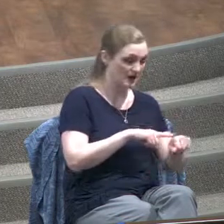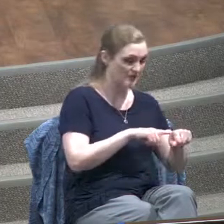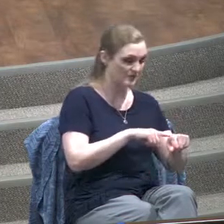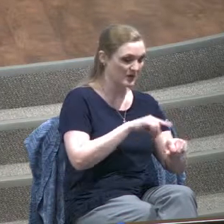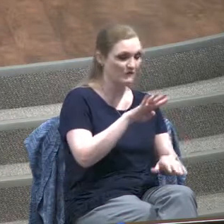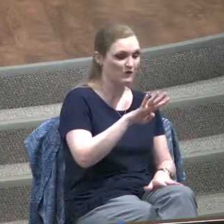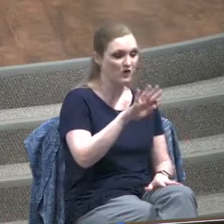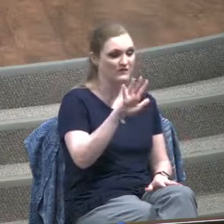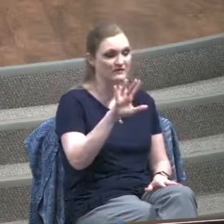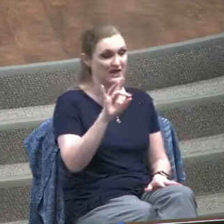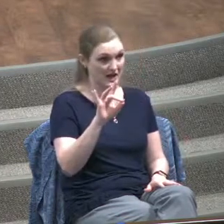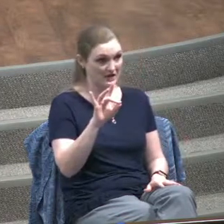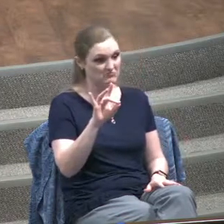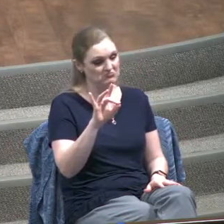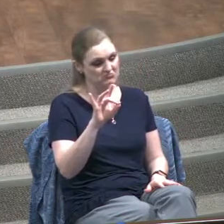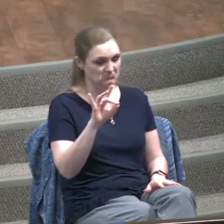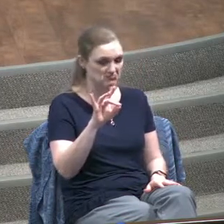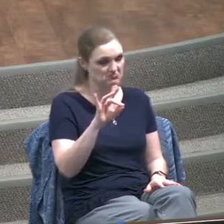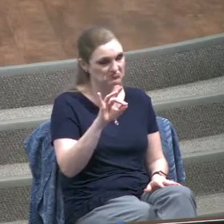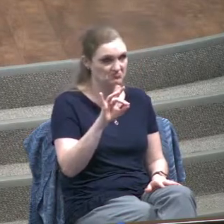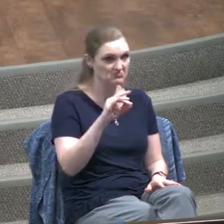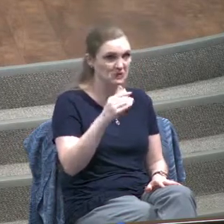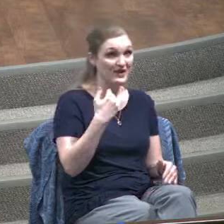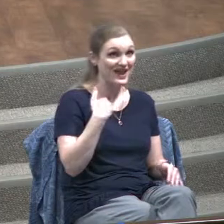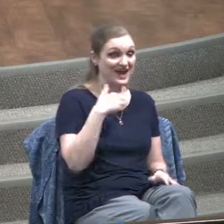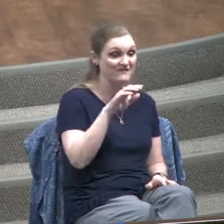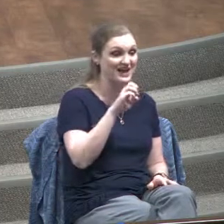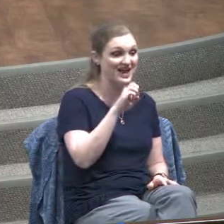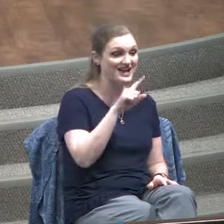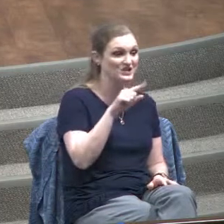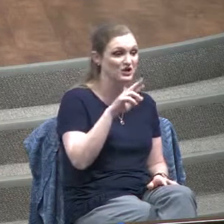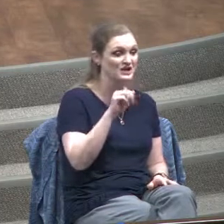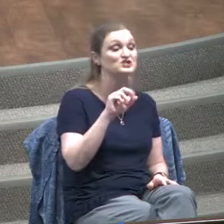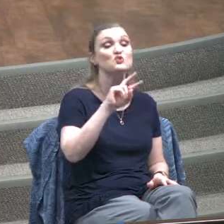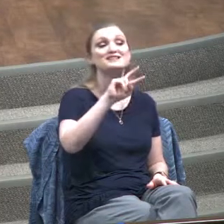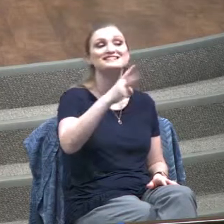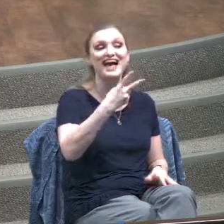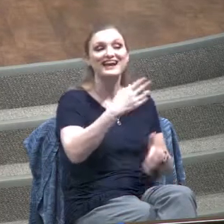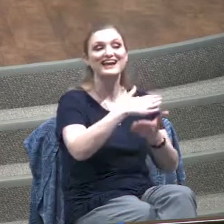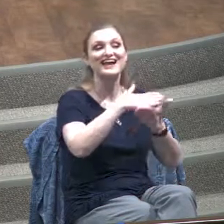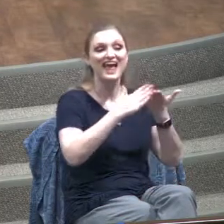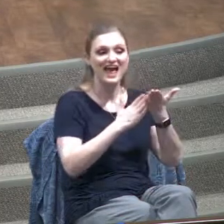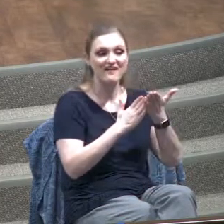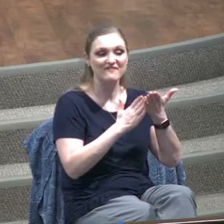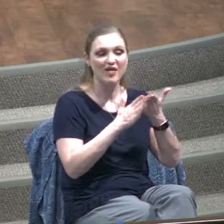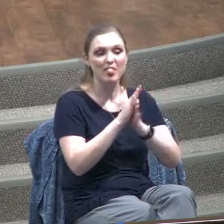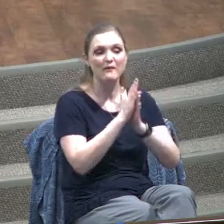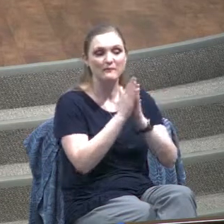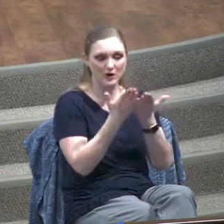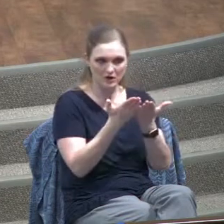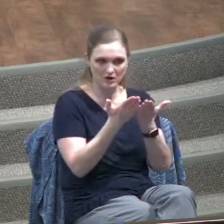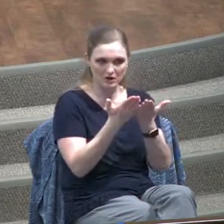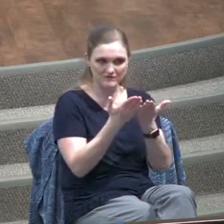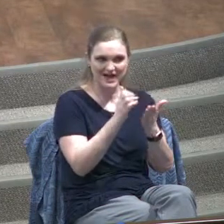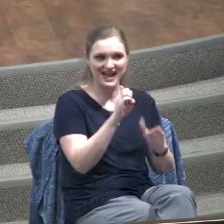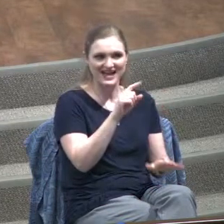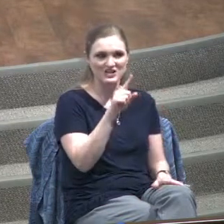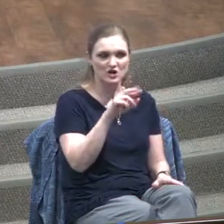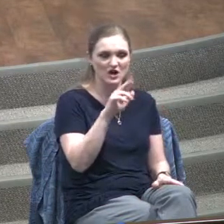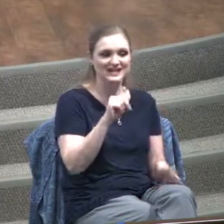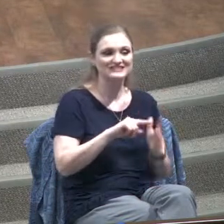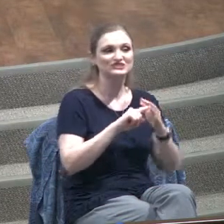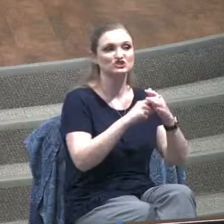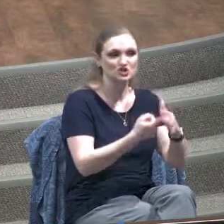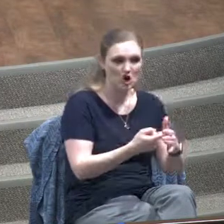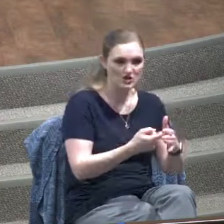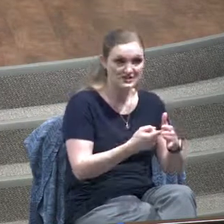just a few years later, here we got Ezra again. So the second half of the book of Ezra picks up